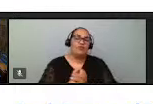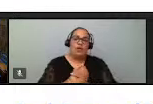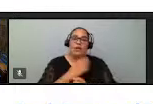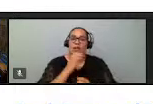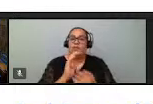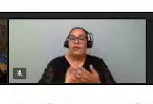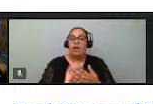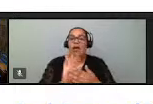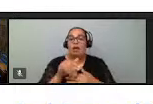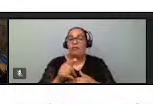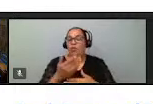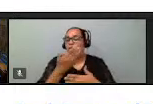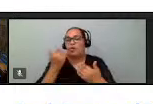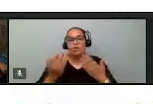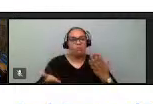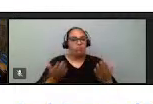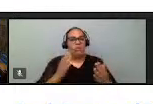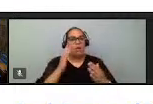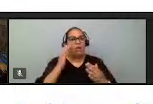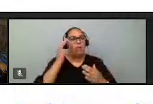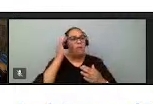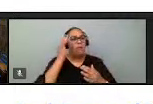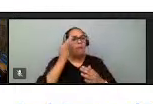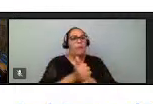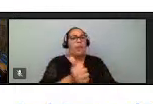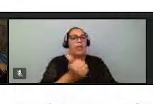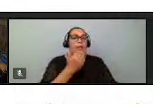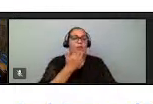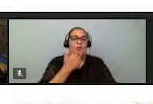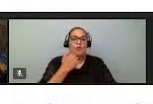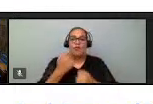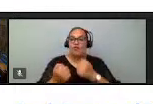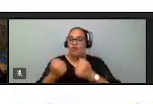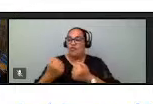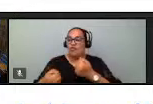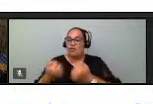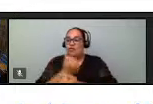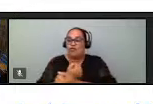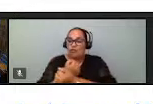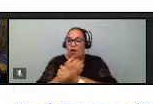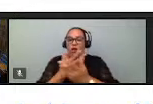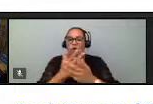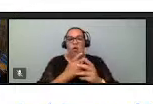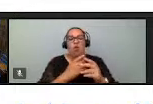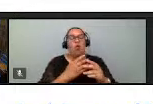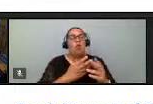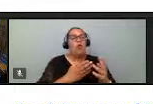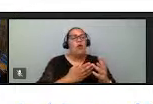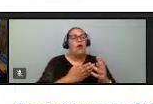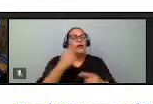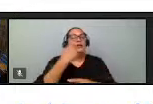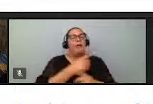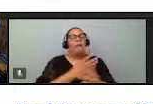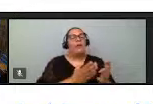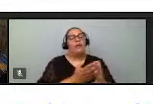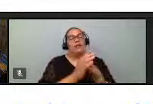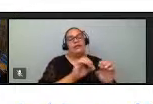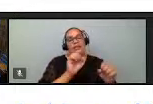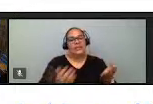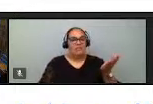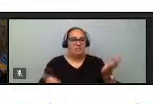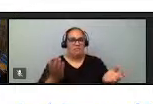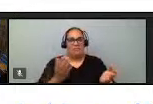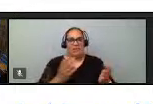eventually you don't know who's at blame is it the trucker or is it the the terminal system but both get one gets as bad as the